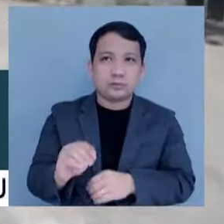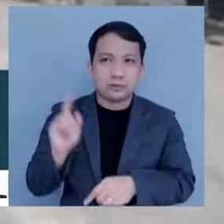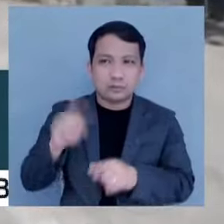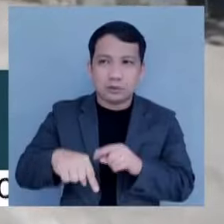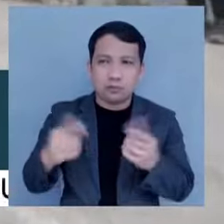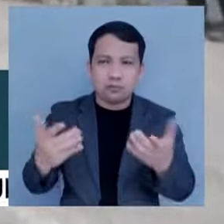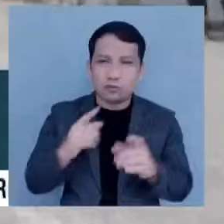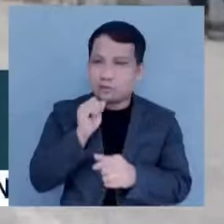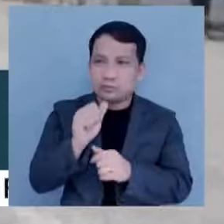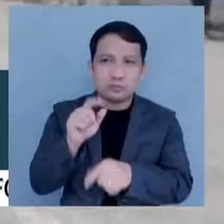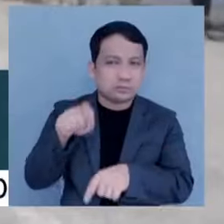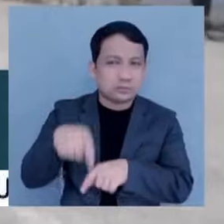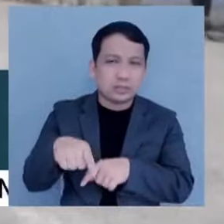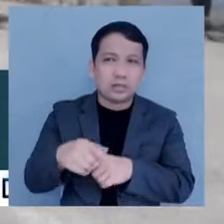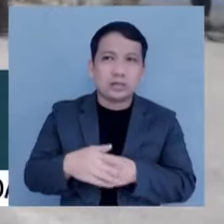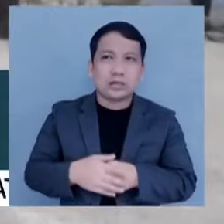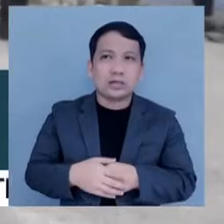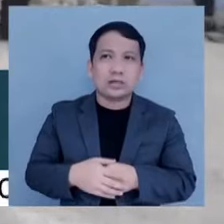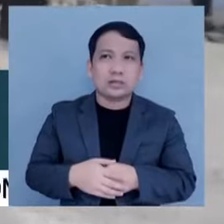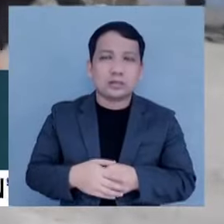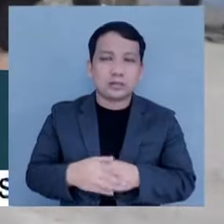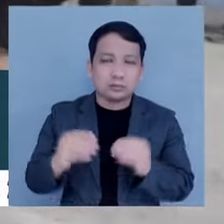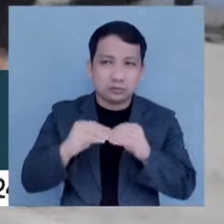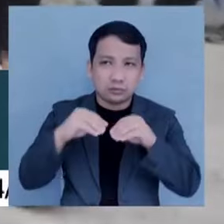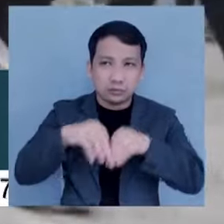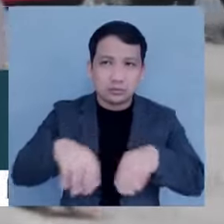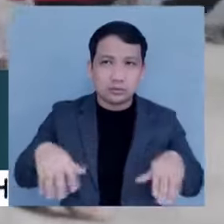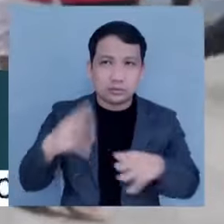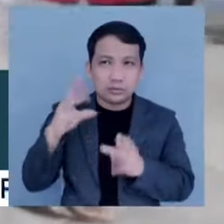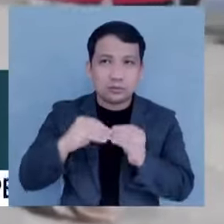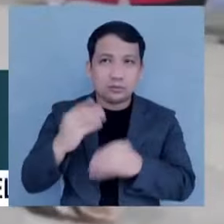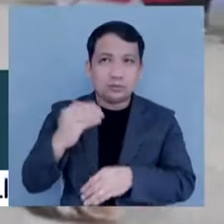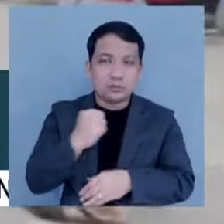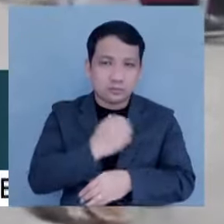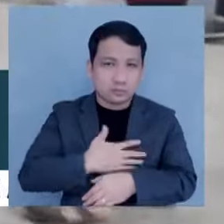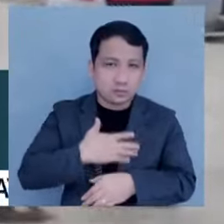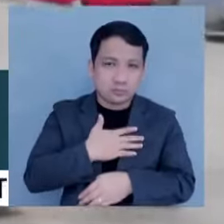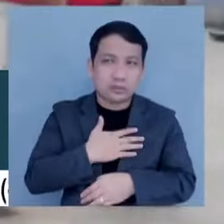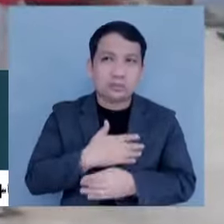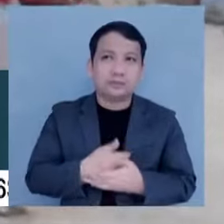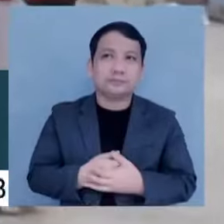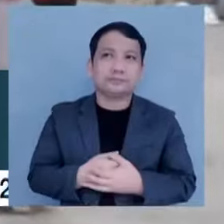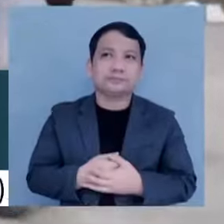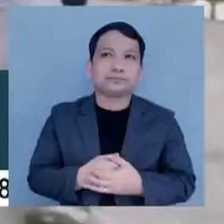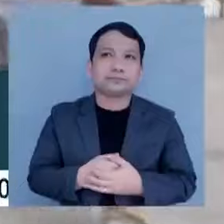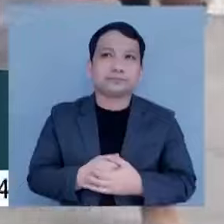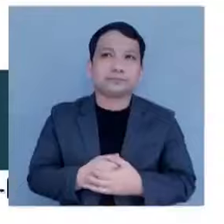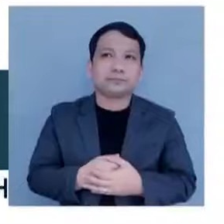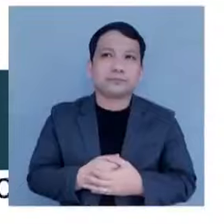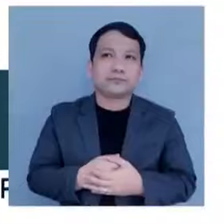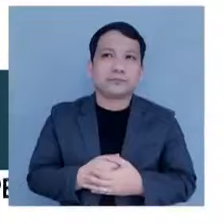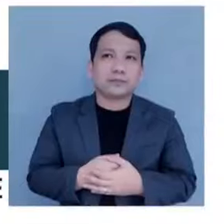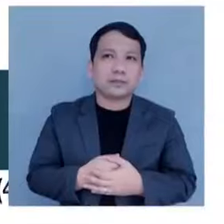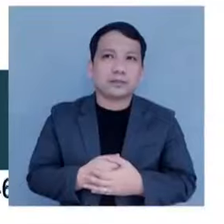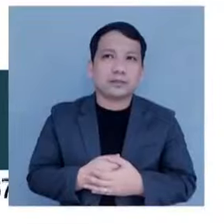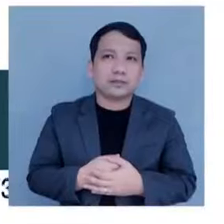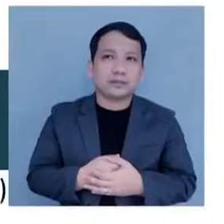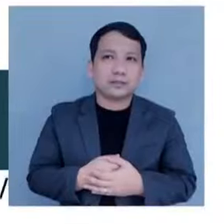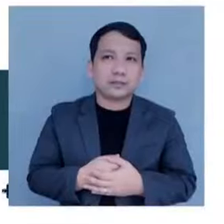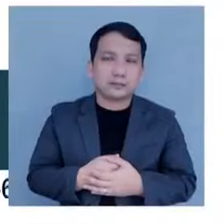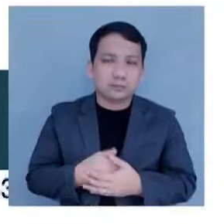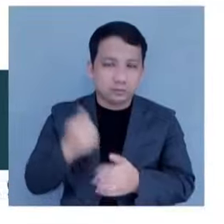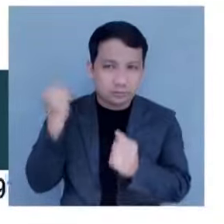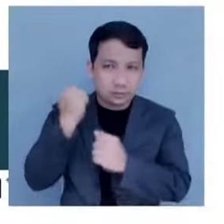stop them, because more boots on the ground will always be much appreciated. Mm. Was this the number you expected? Was